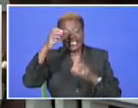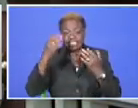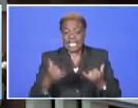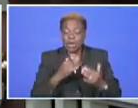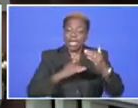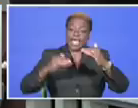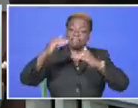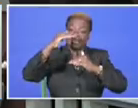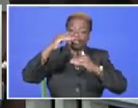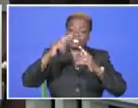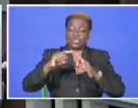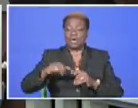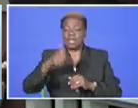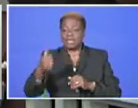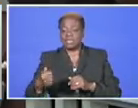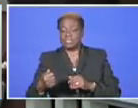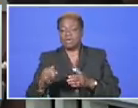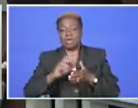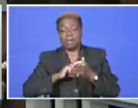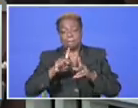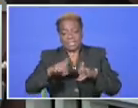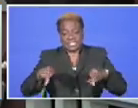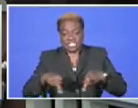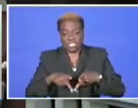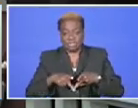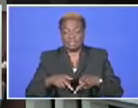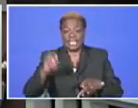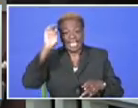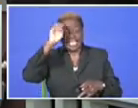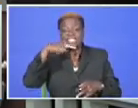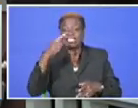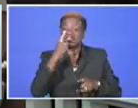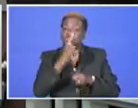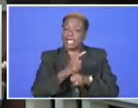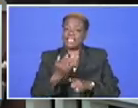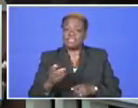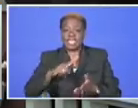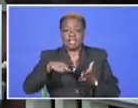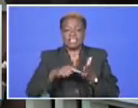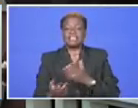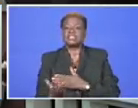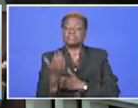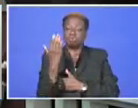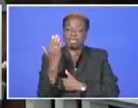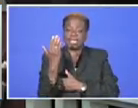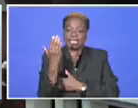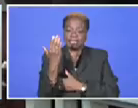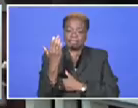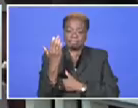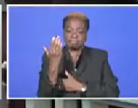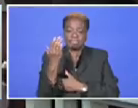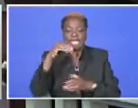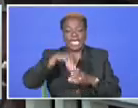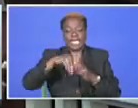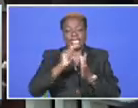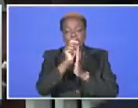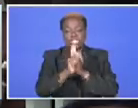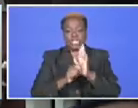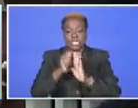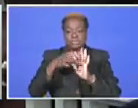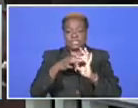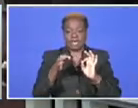role, and you know, he said the right thing this morning in terms of